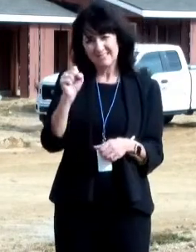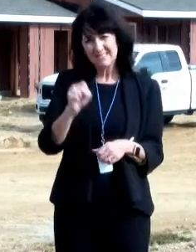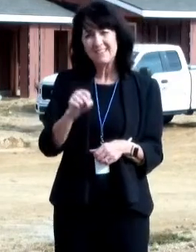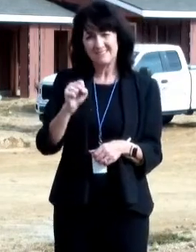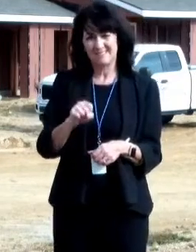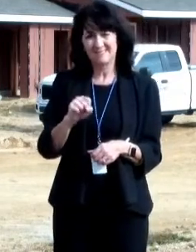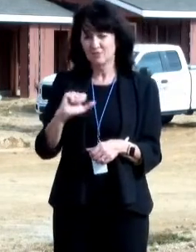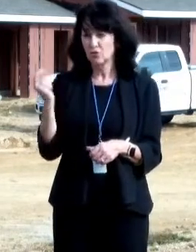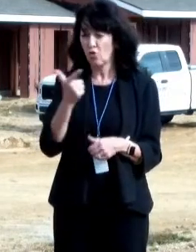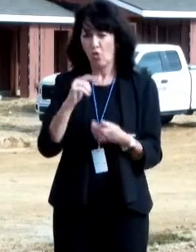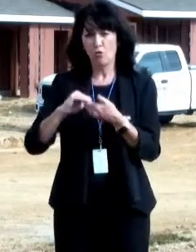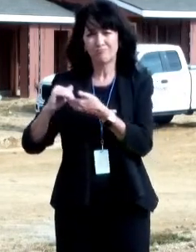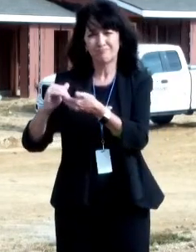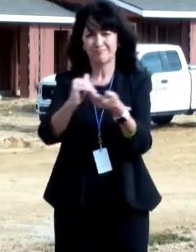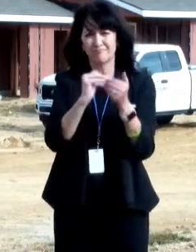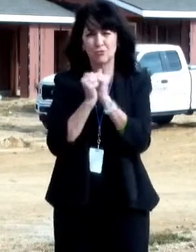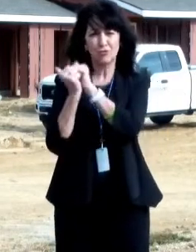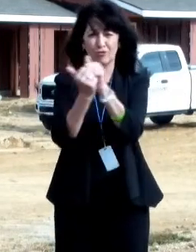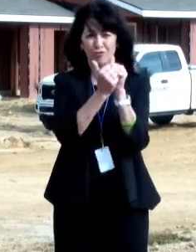us together.